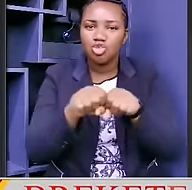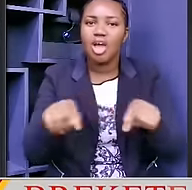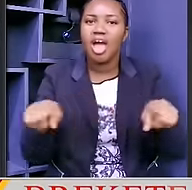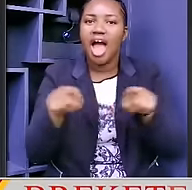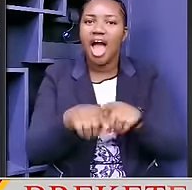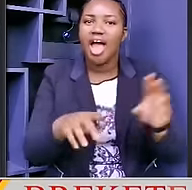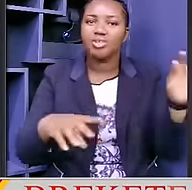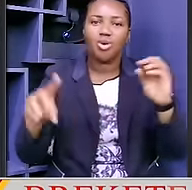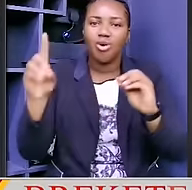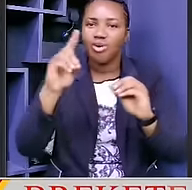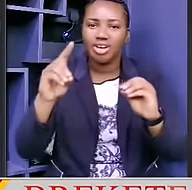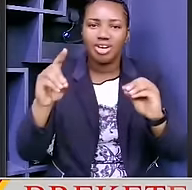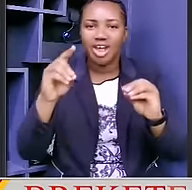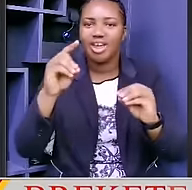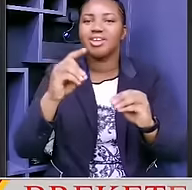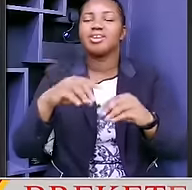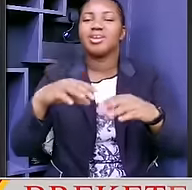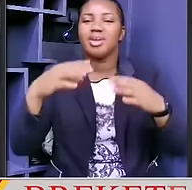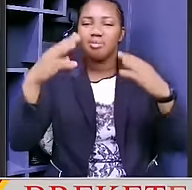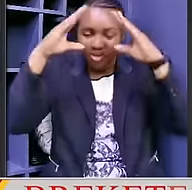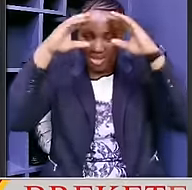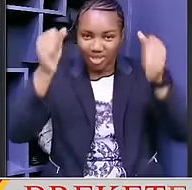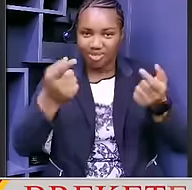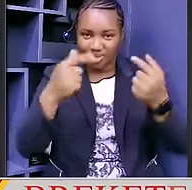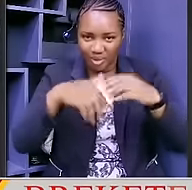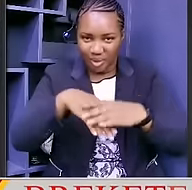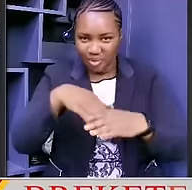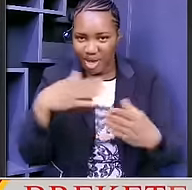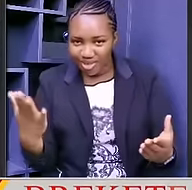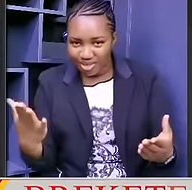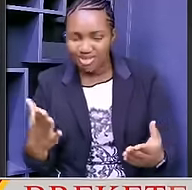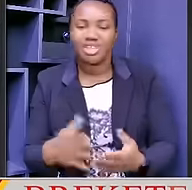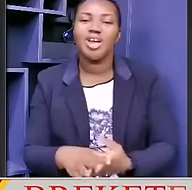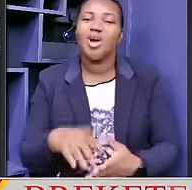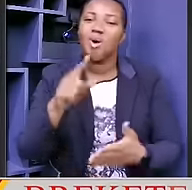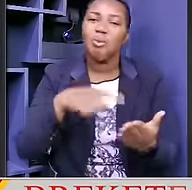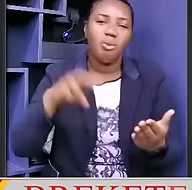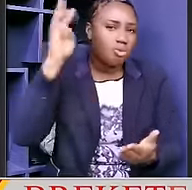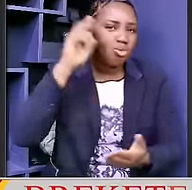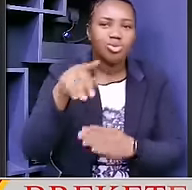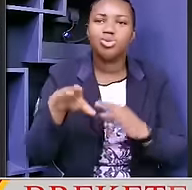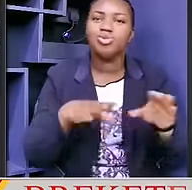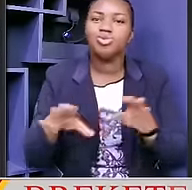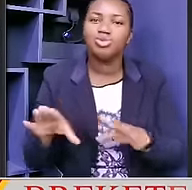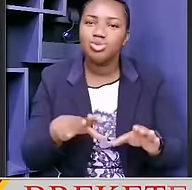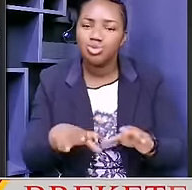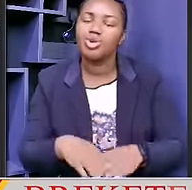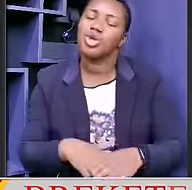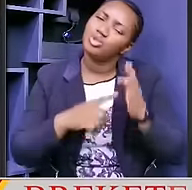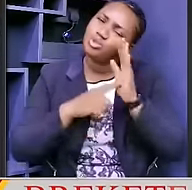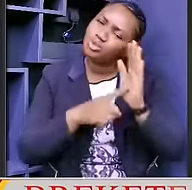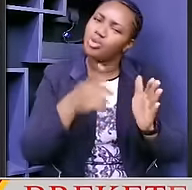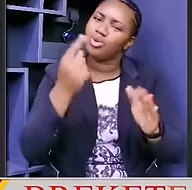Waiting be the first thing where you go capture. I no quarrel again, no.